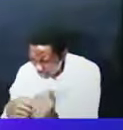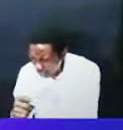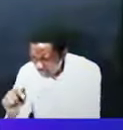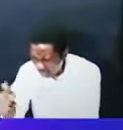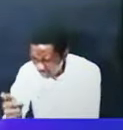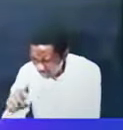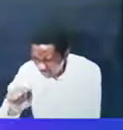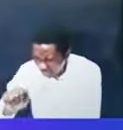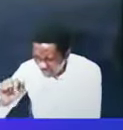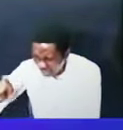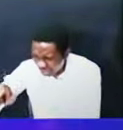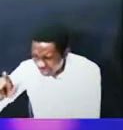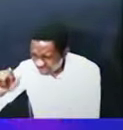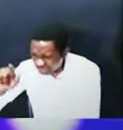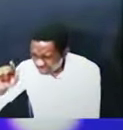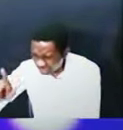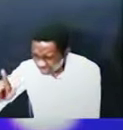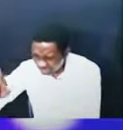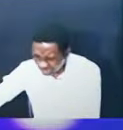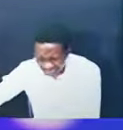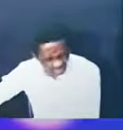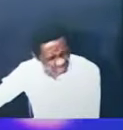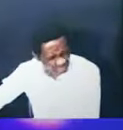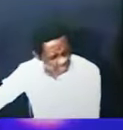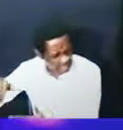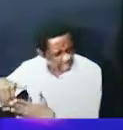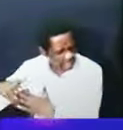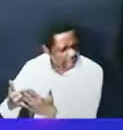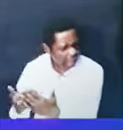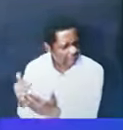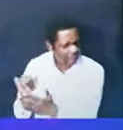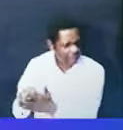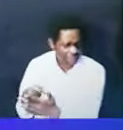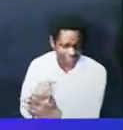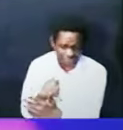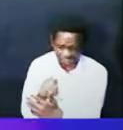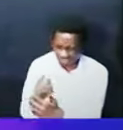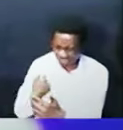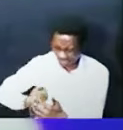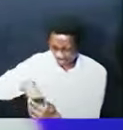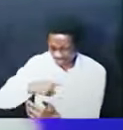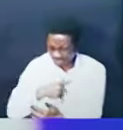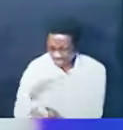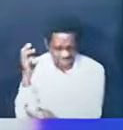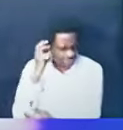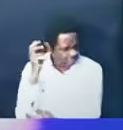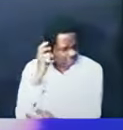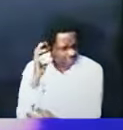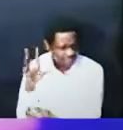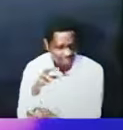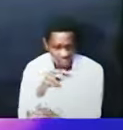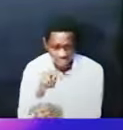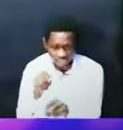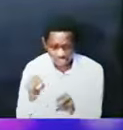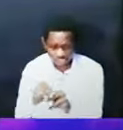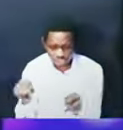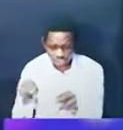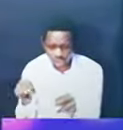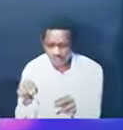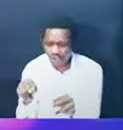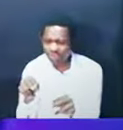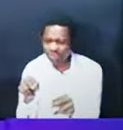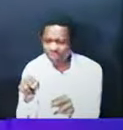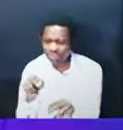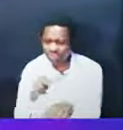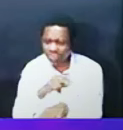Then how is it that each of us hear them in our native language? Na eye won nyina